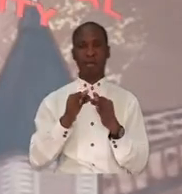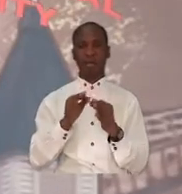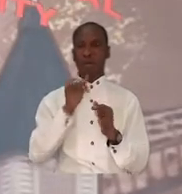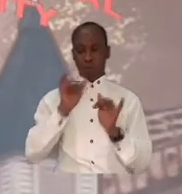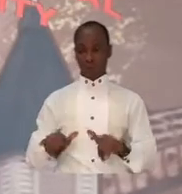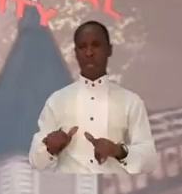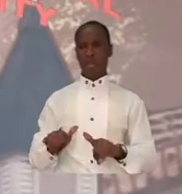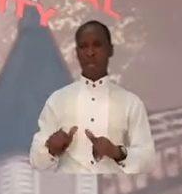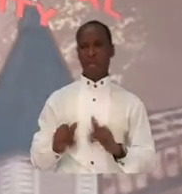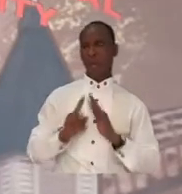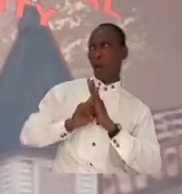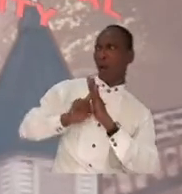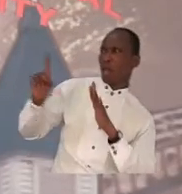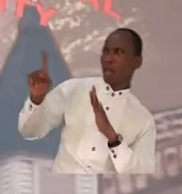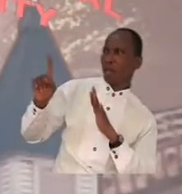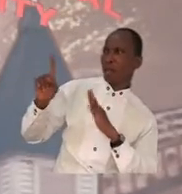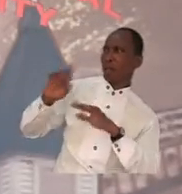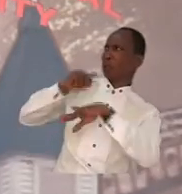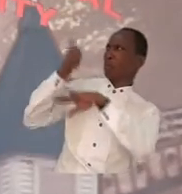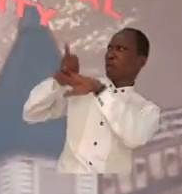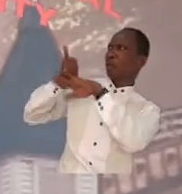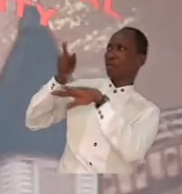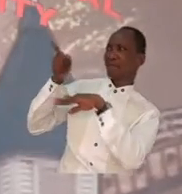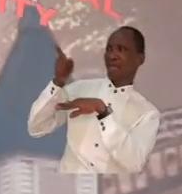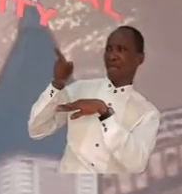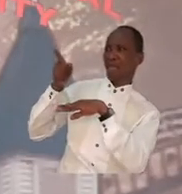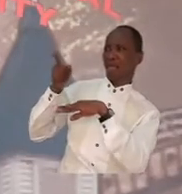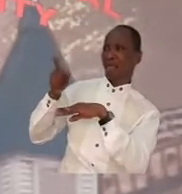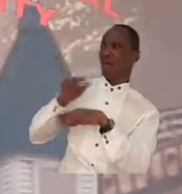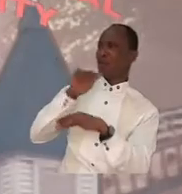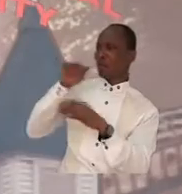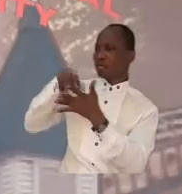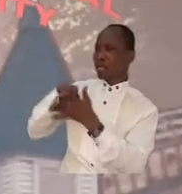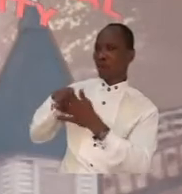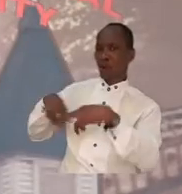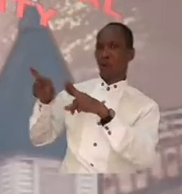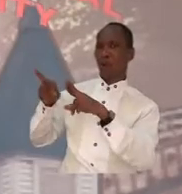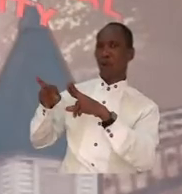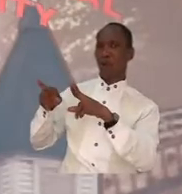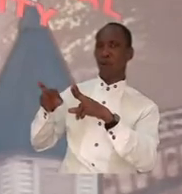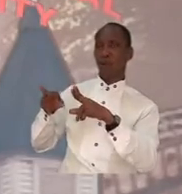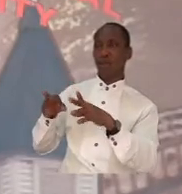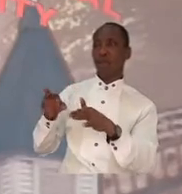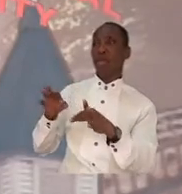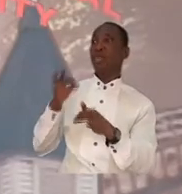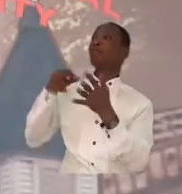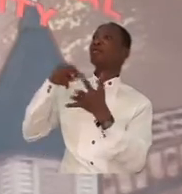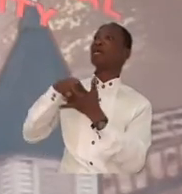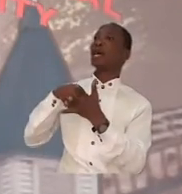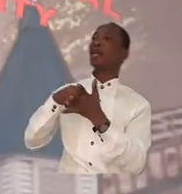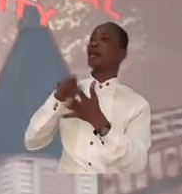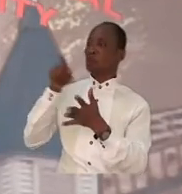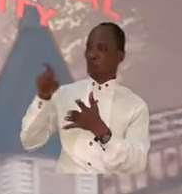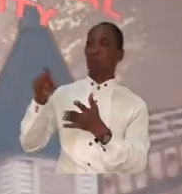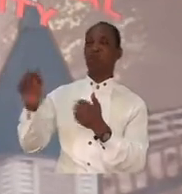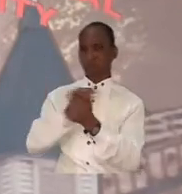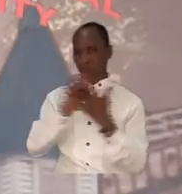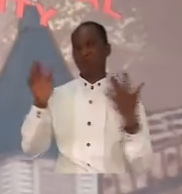babia, Janijum okranqua. Jane Cobby Posso, a Yina can go in Mubabia, and yes, I obey